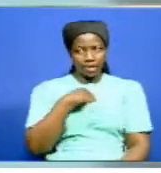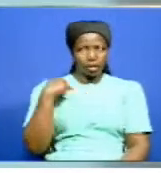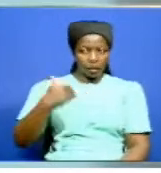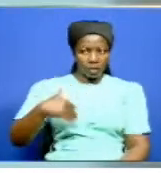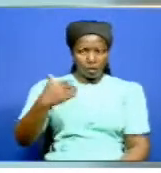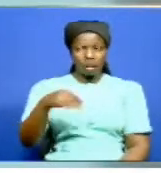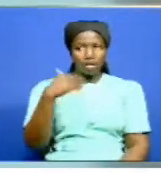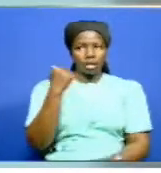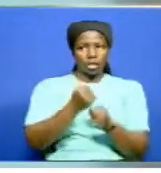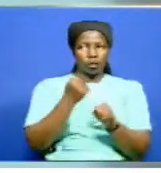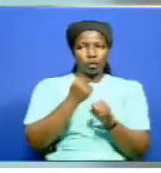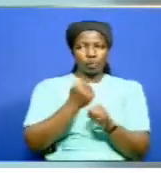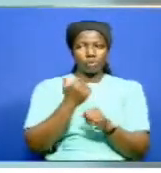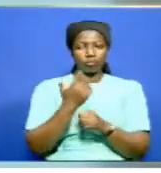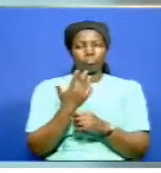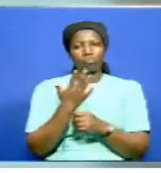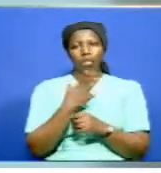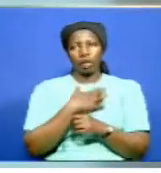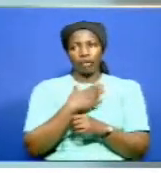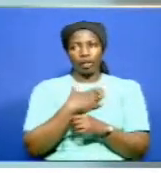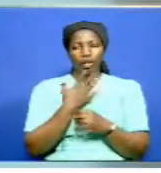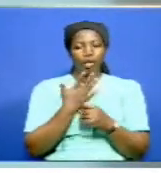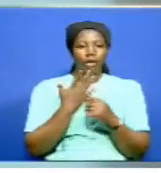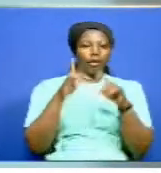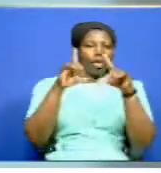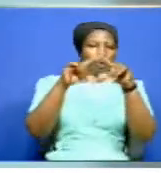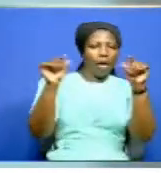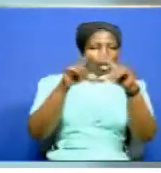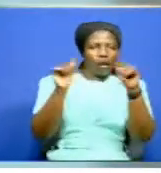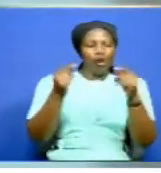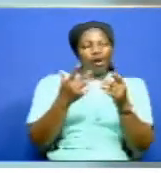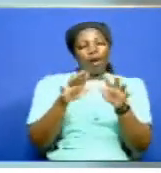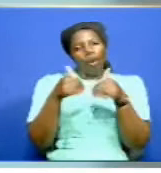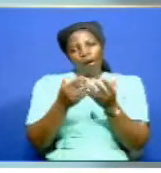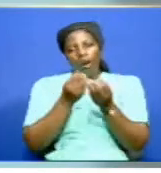our messages or information to the